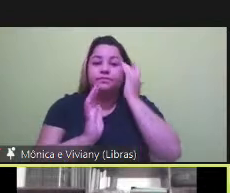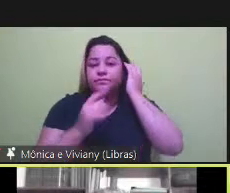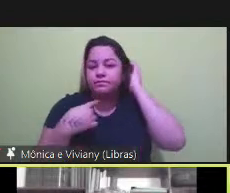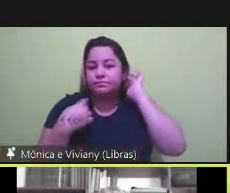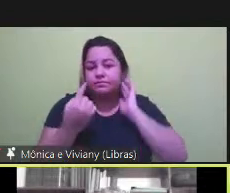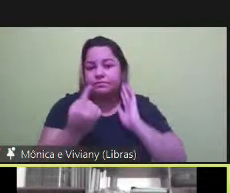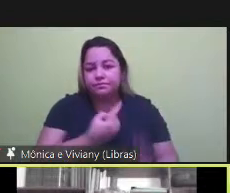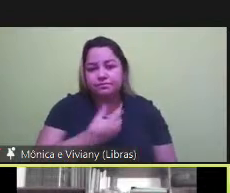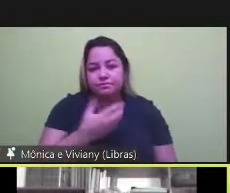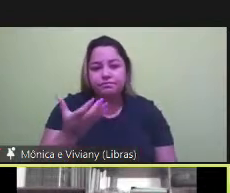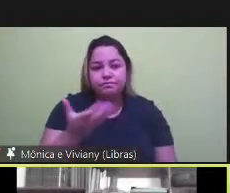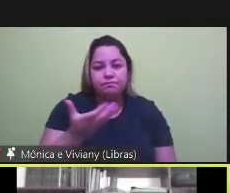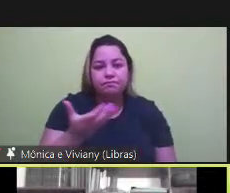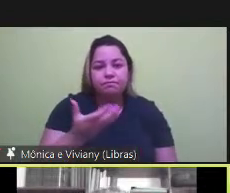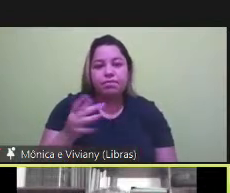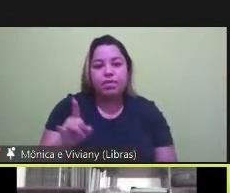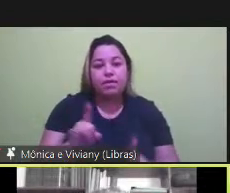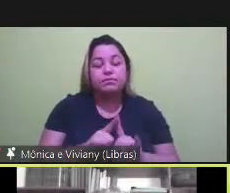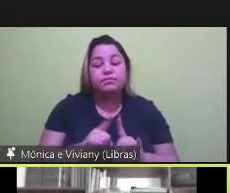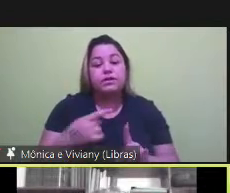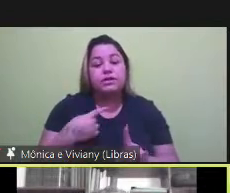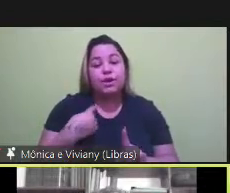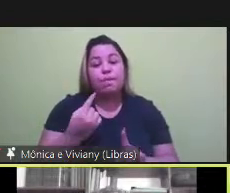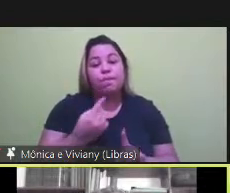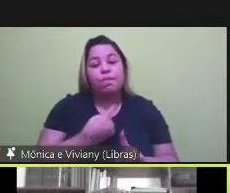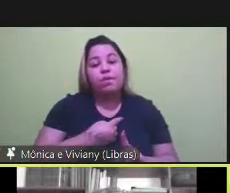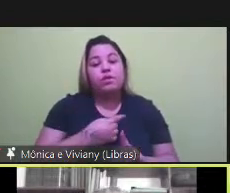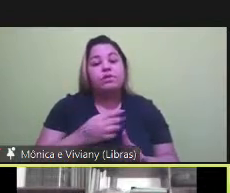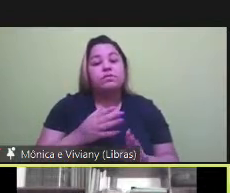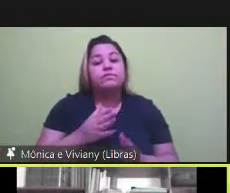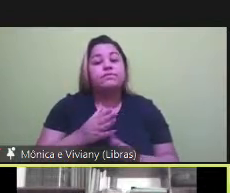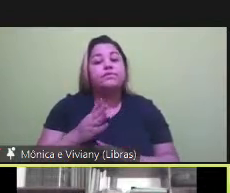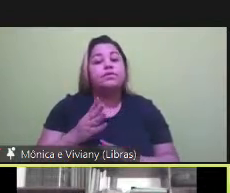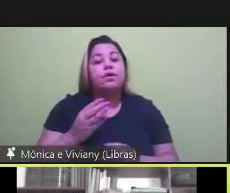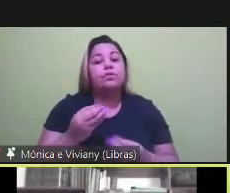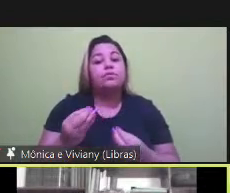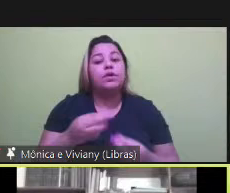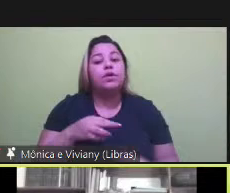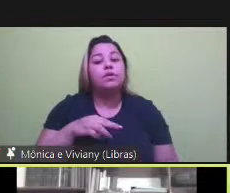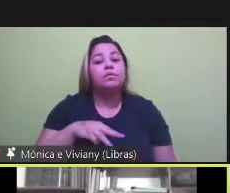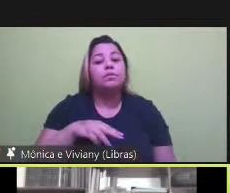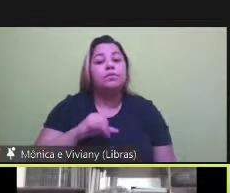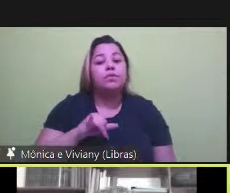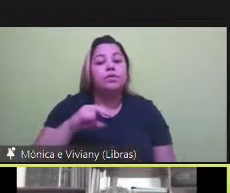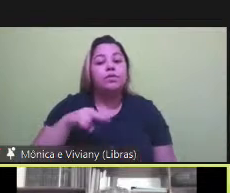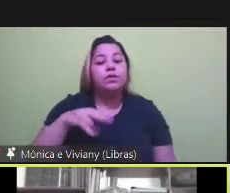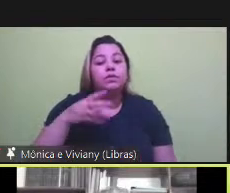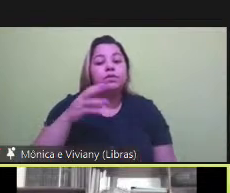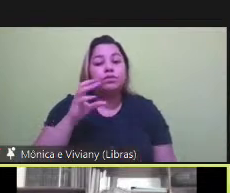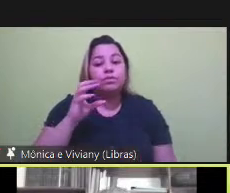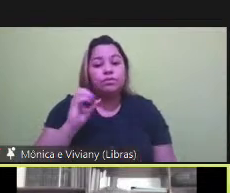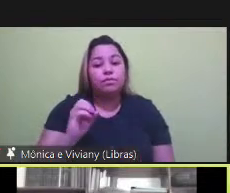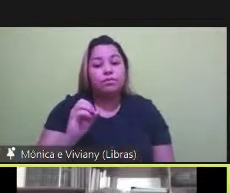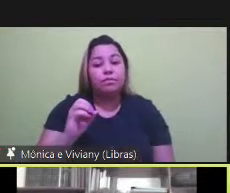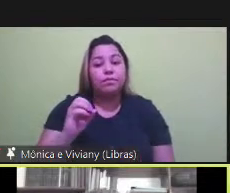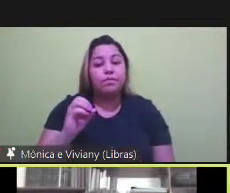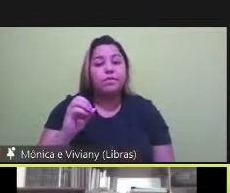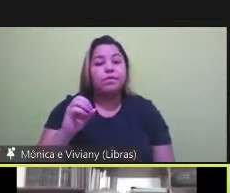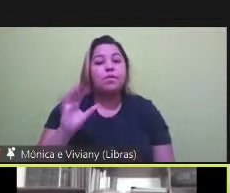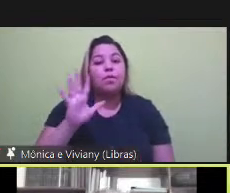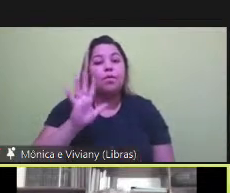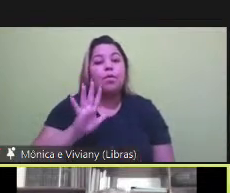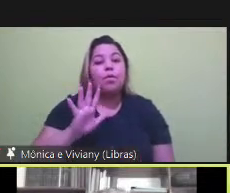here and the blades of the windmill. We can see here, we talk about integral health,